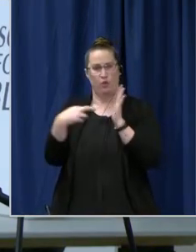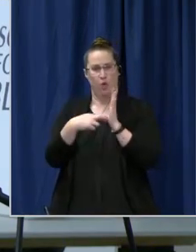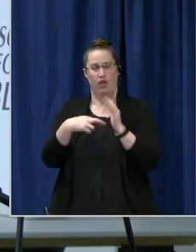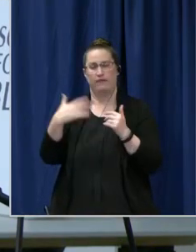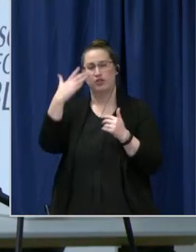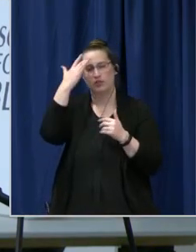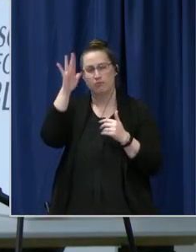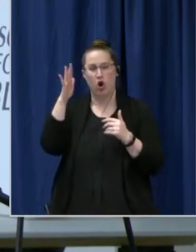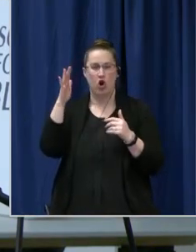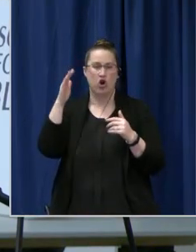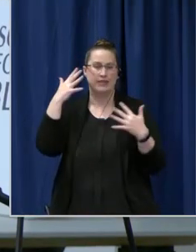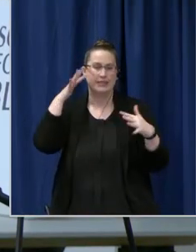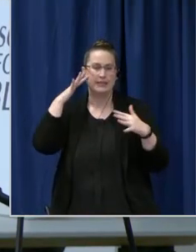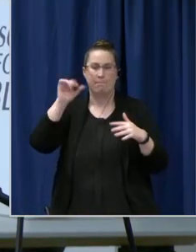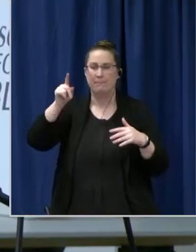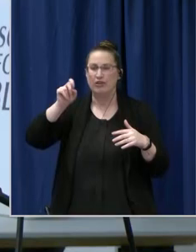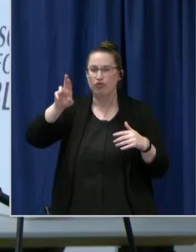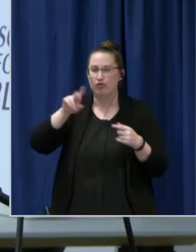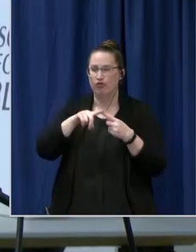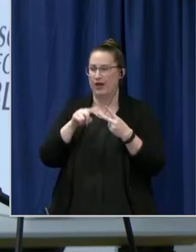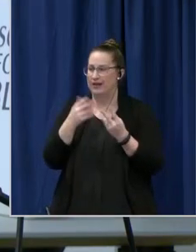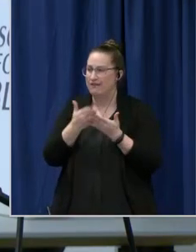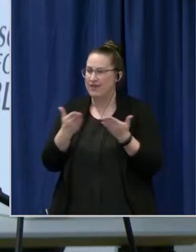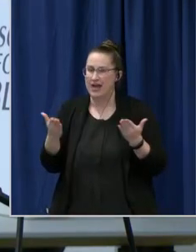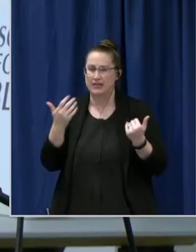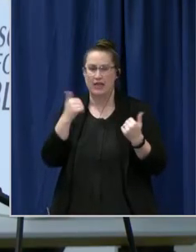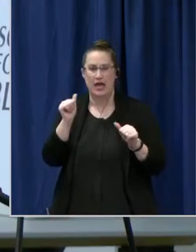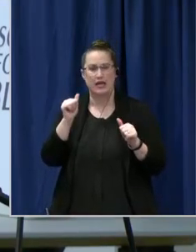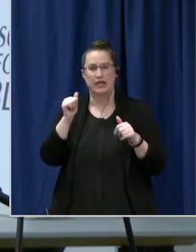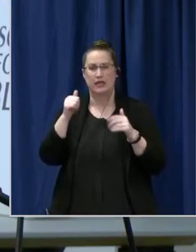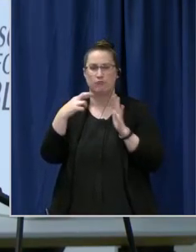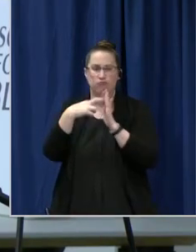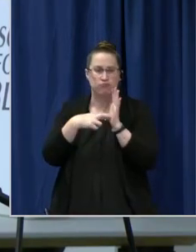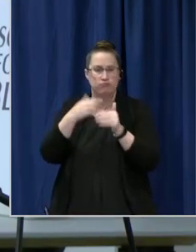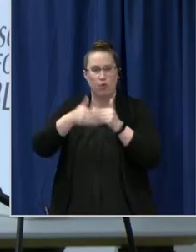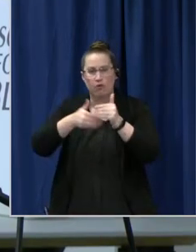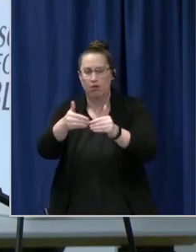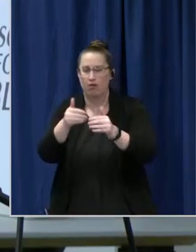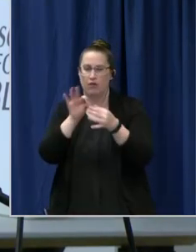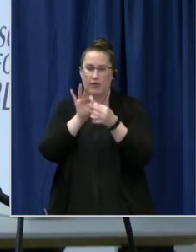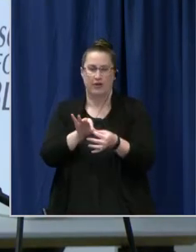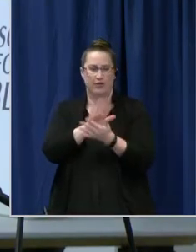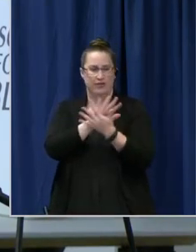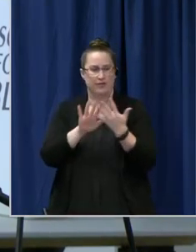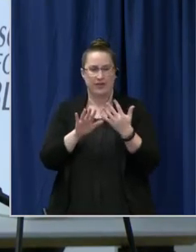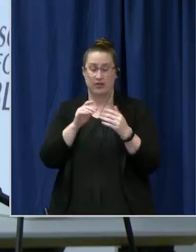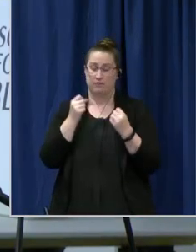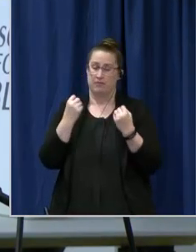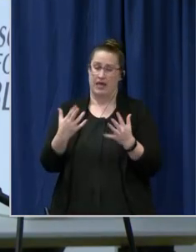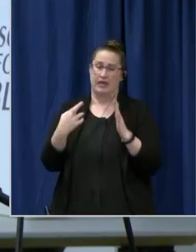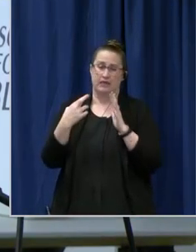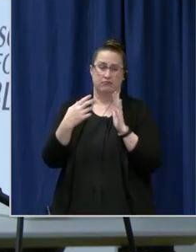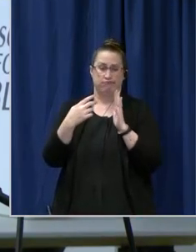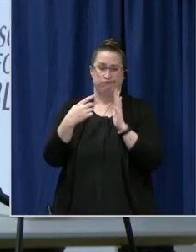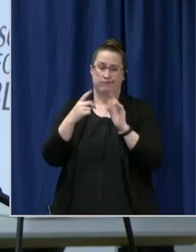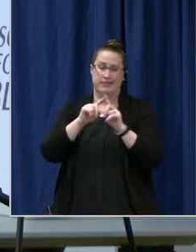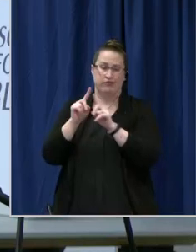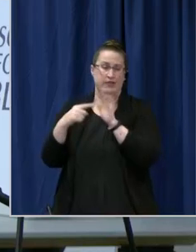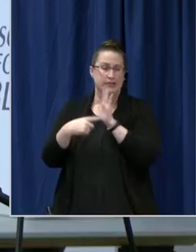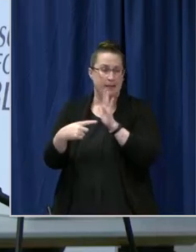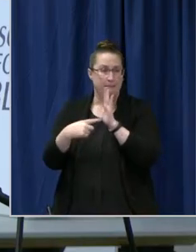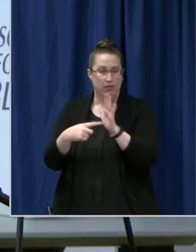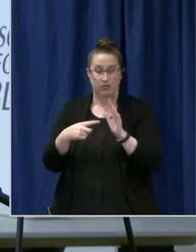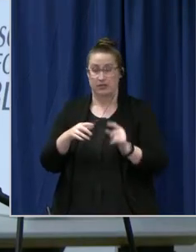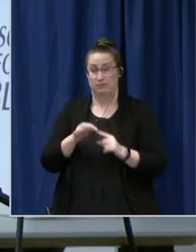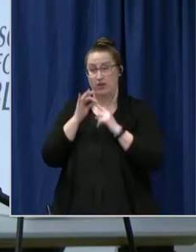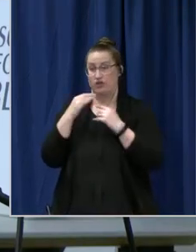and devices in that sequence and any protocols in relation to it, because there's a lot of examples, and especially